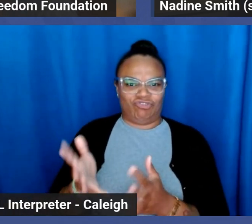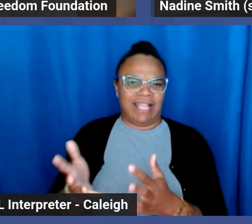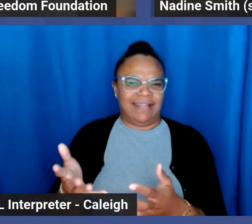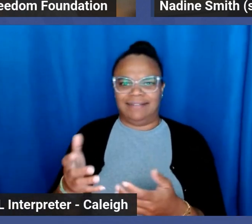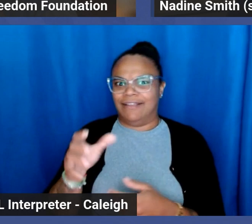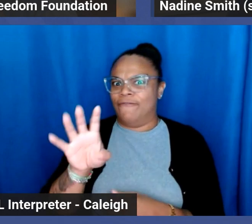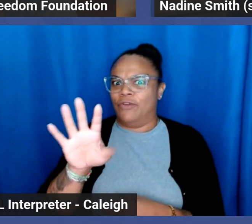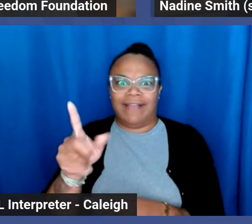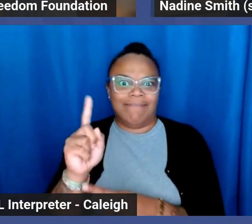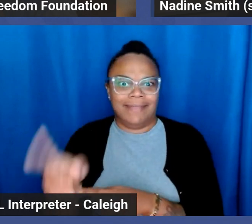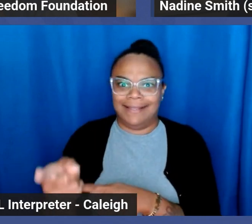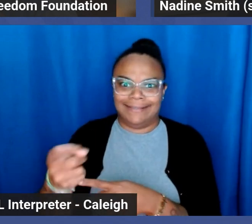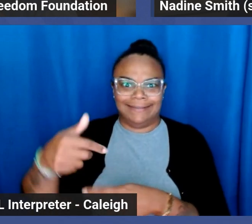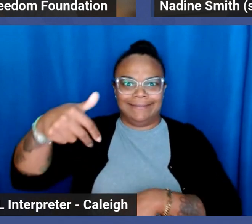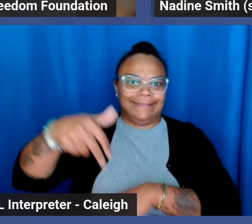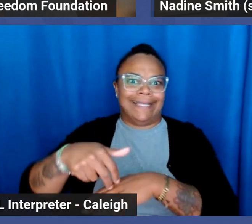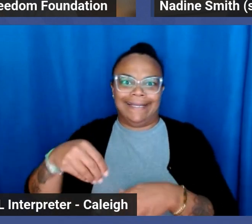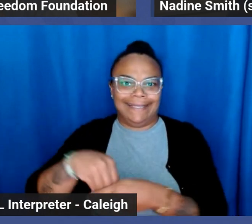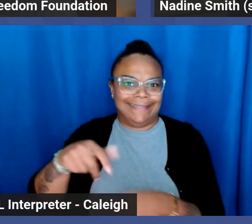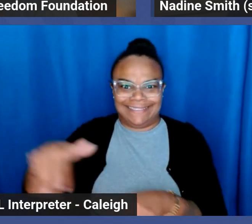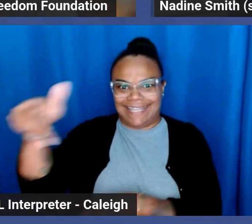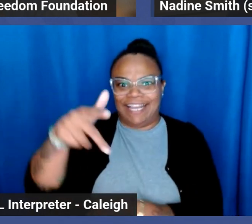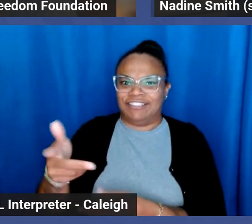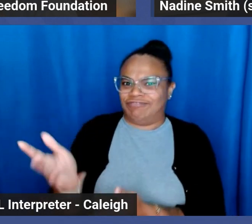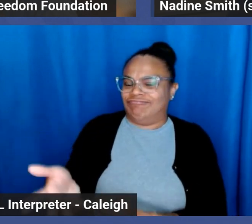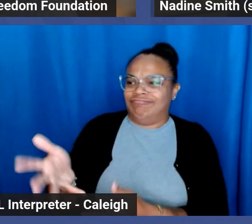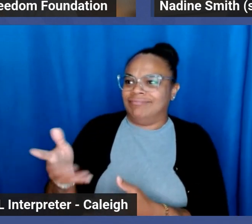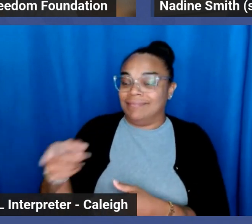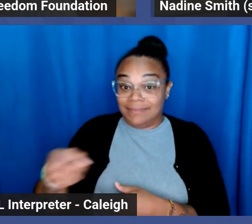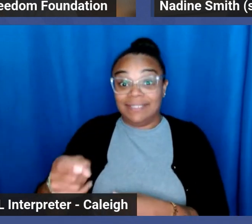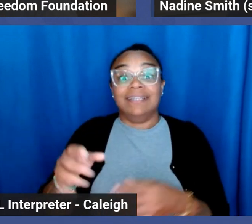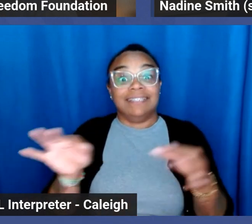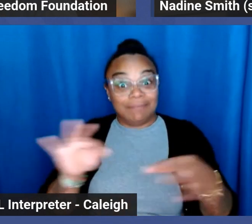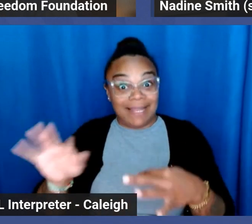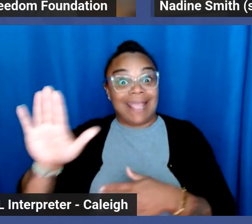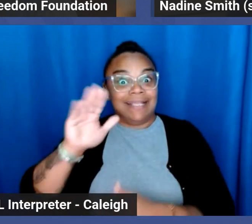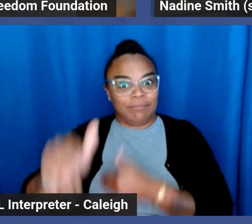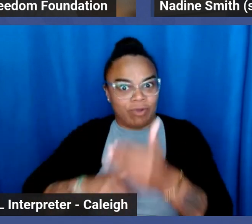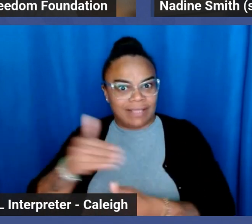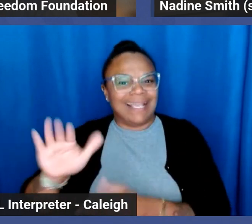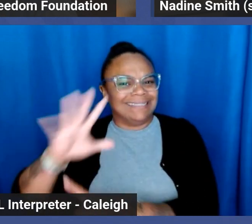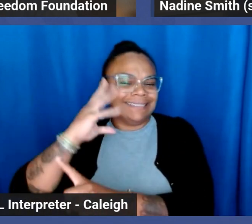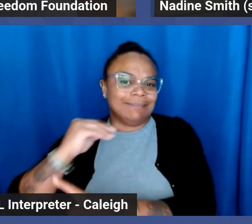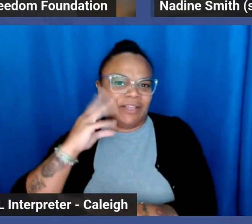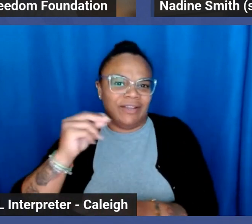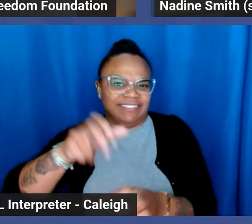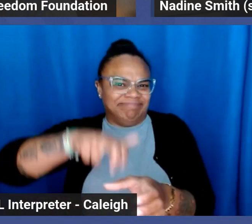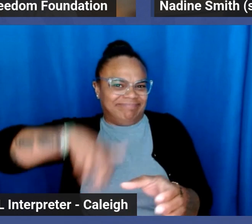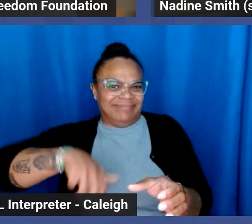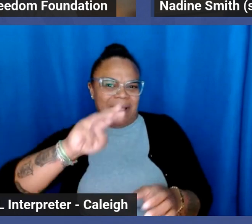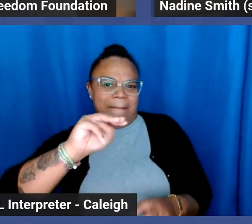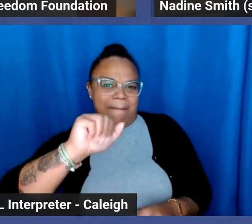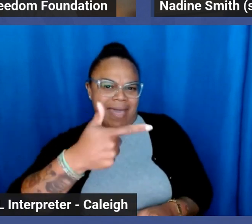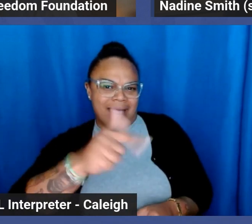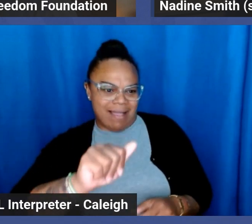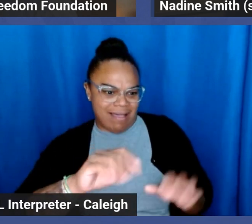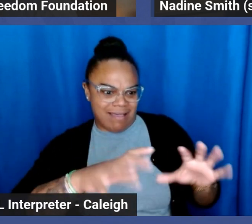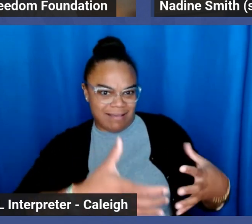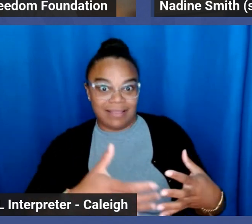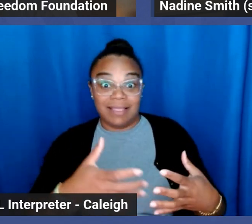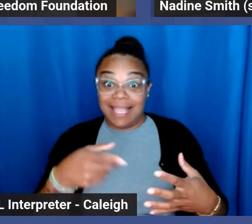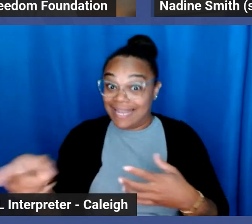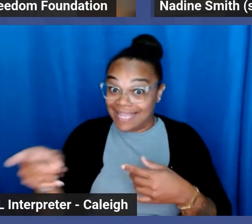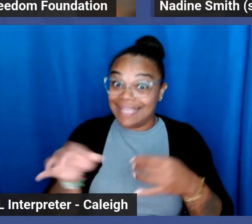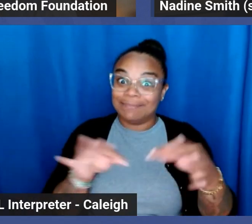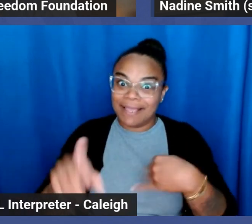the process of going into MAGA, abandoning all of his Democratic friends, being pulled into this really cult-like